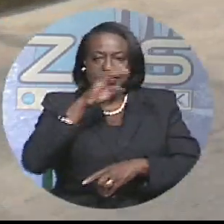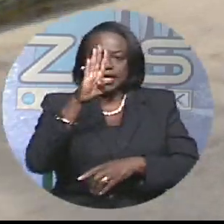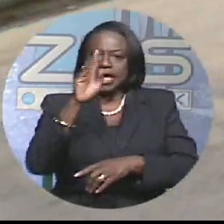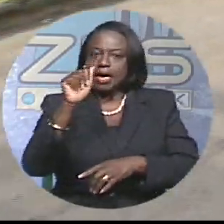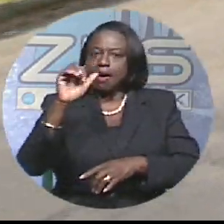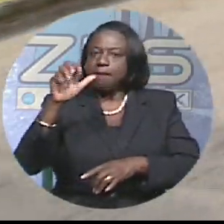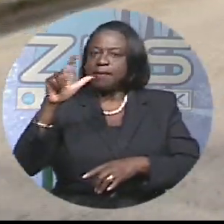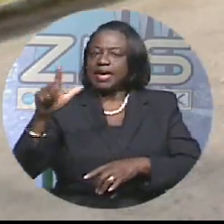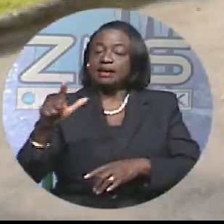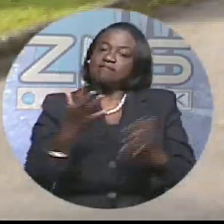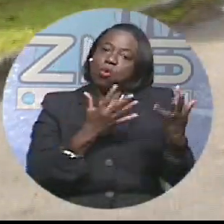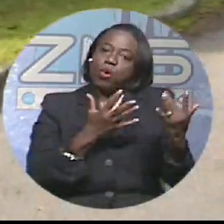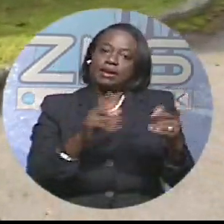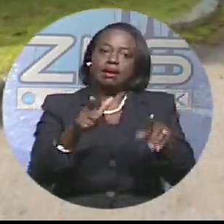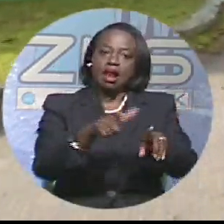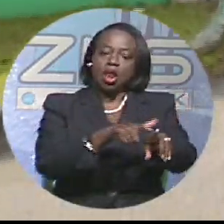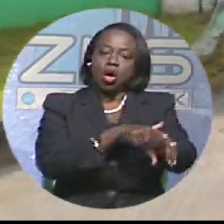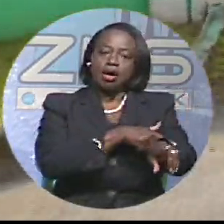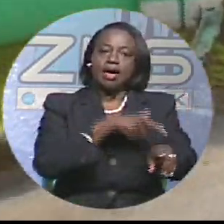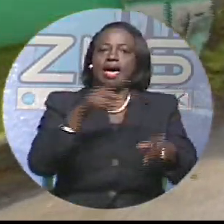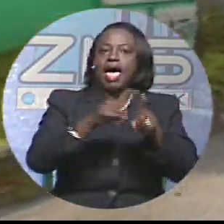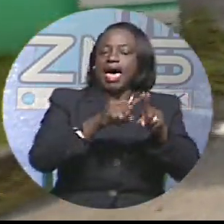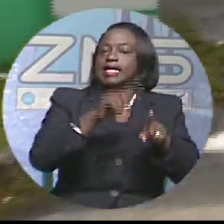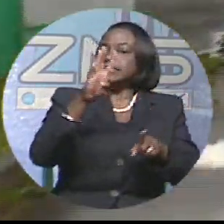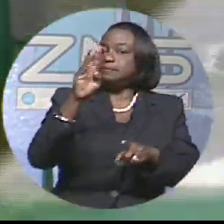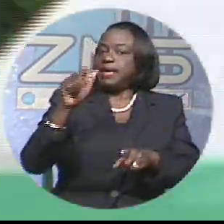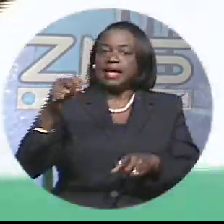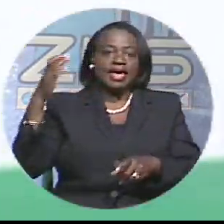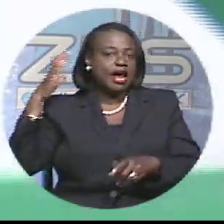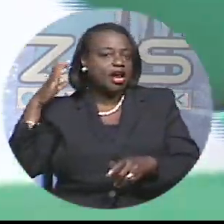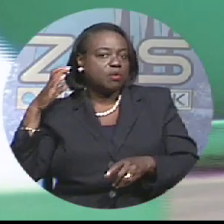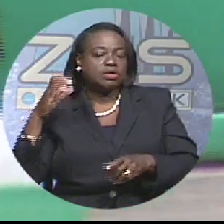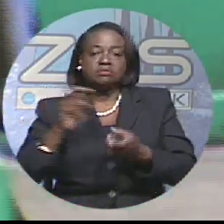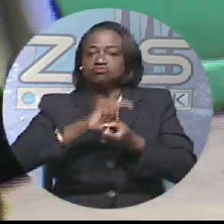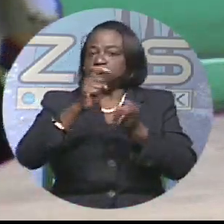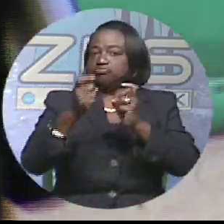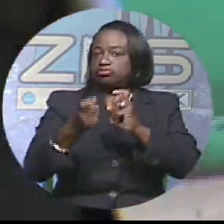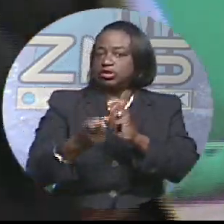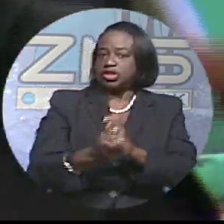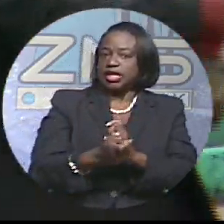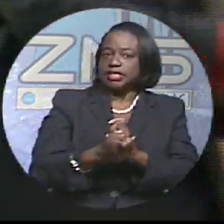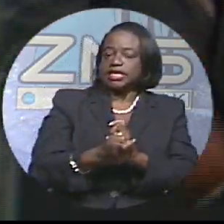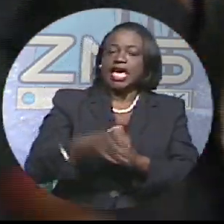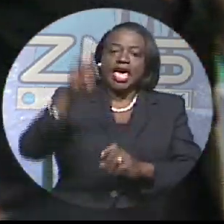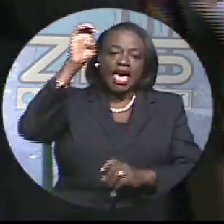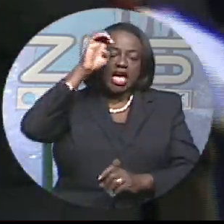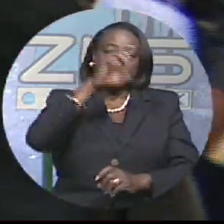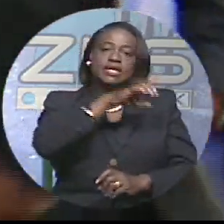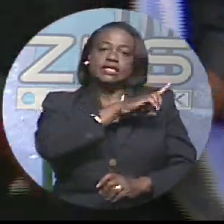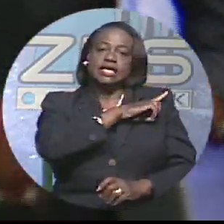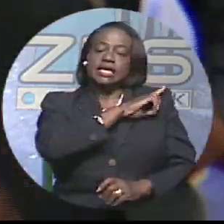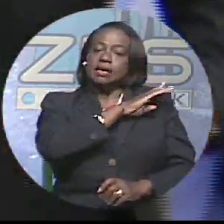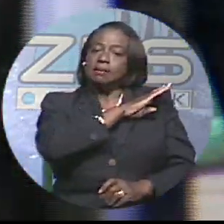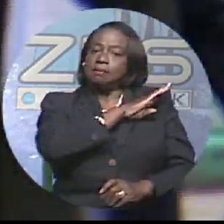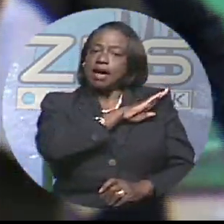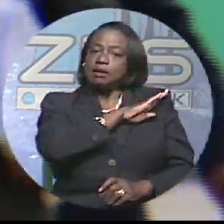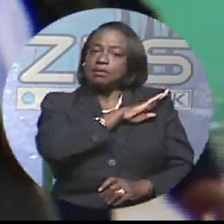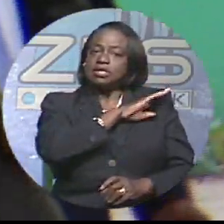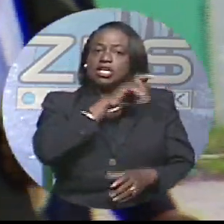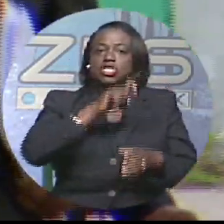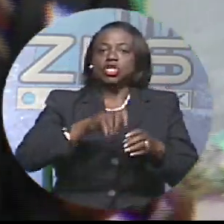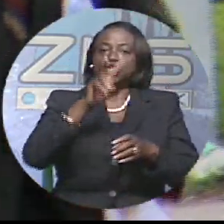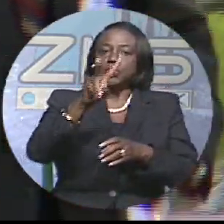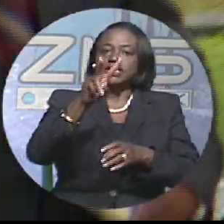have to wait a bit longer as that bail hearing was adjourned. Last week, 47-year-old Edwin Dudley Barrett was charged with